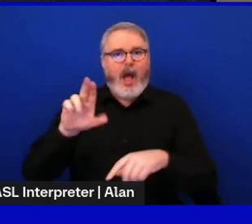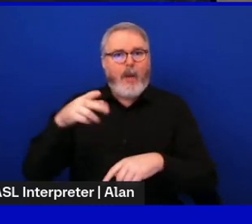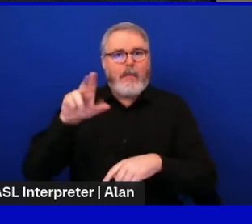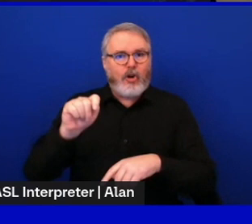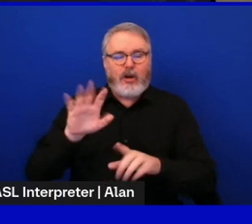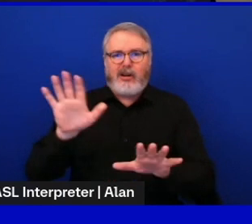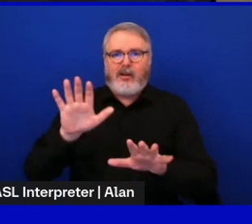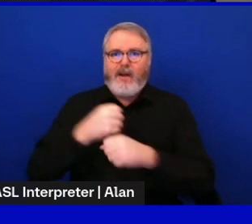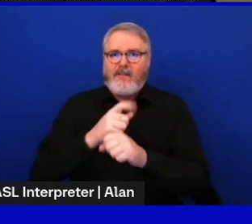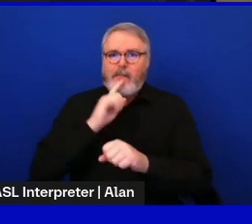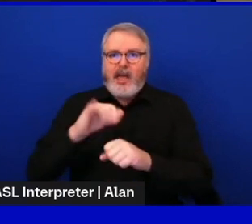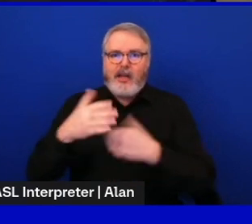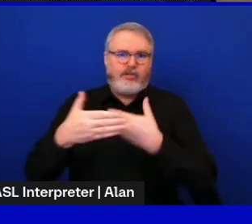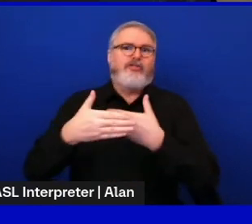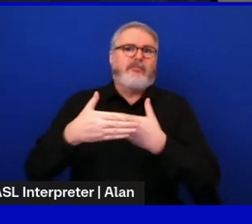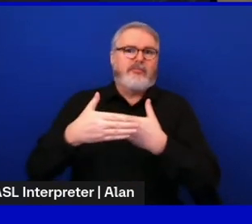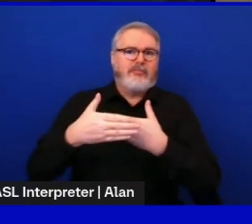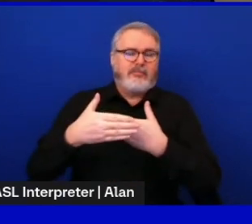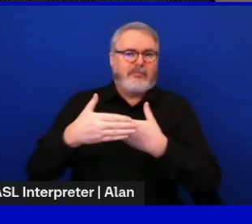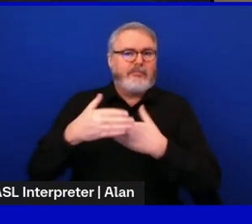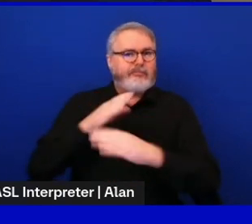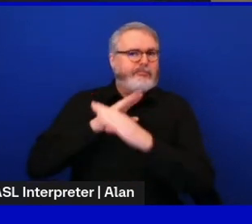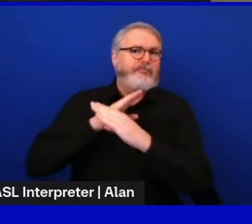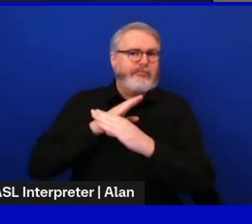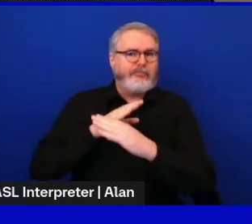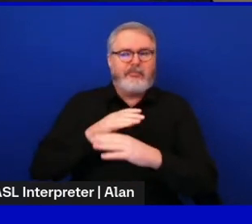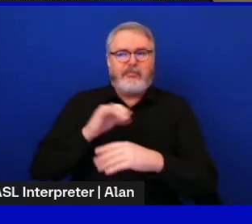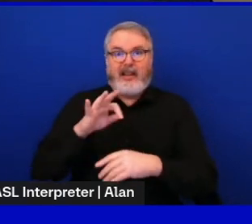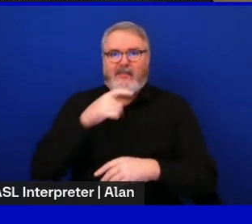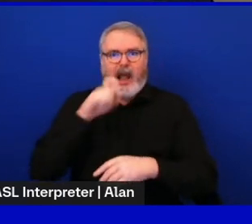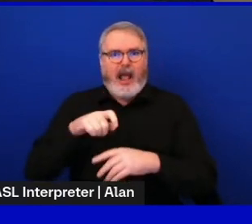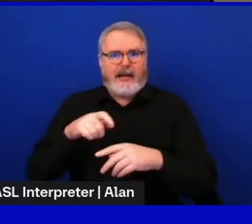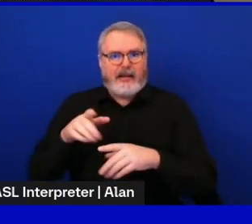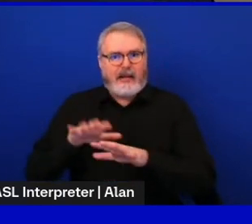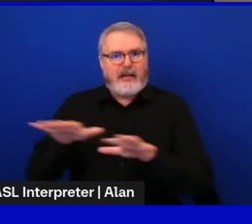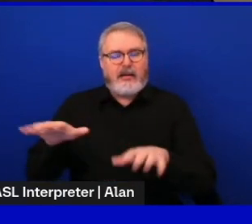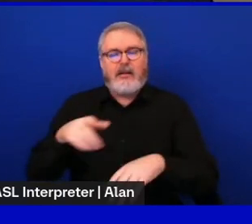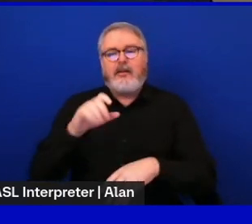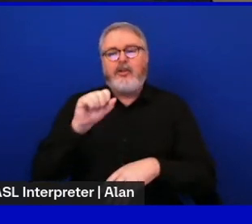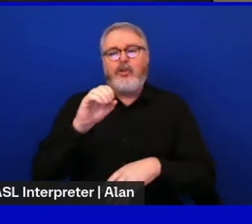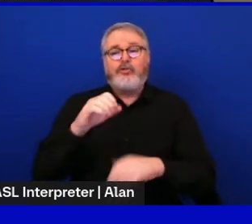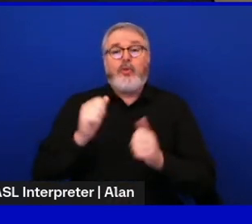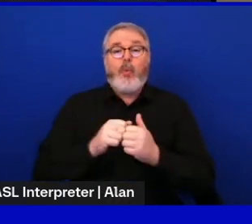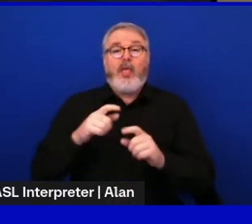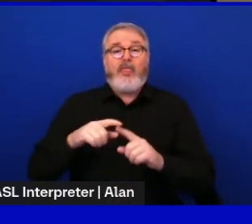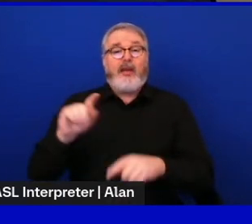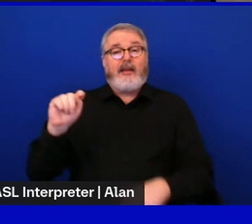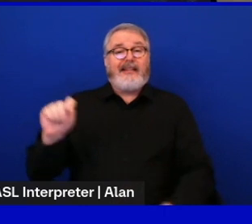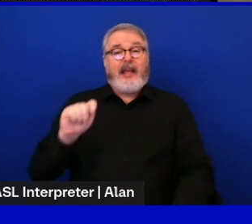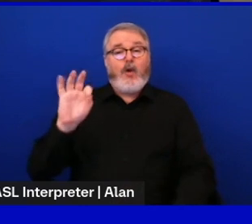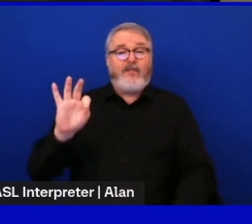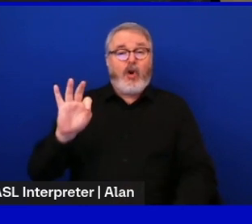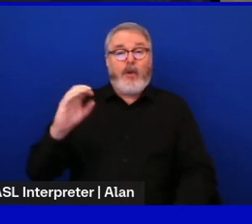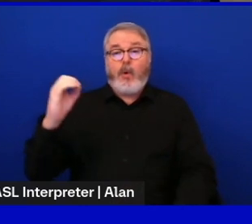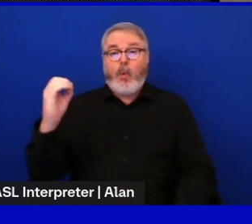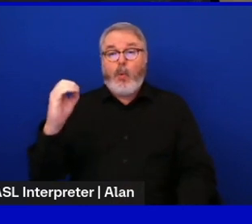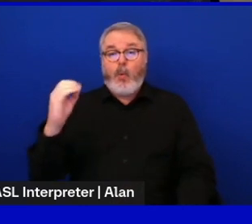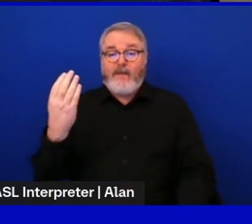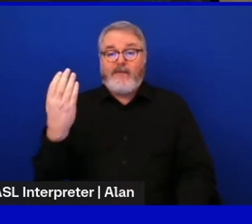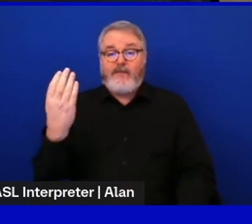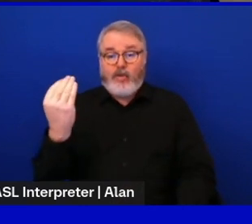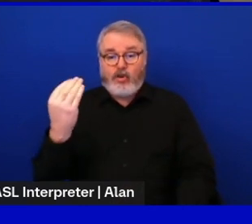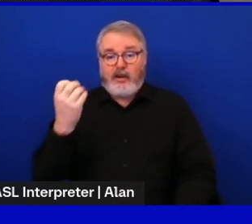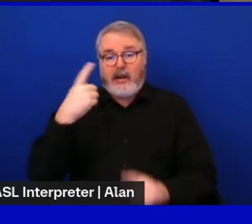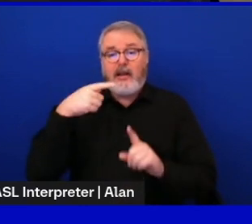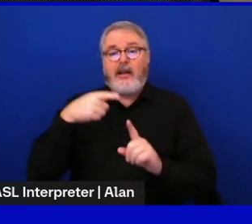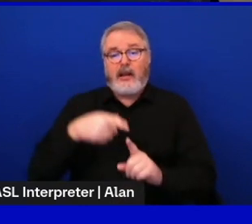not emitted when not needed. Usually they're not. So with Terraform 014, we got